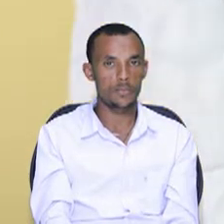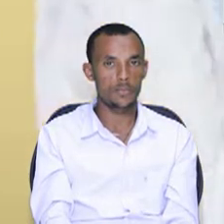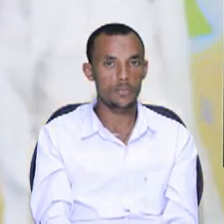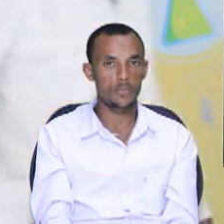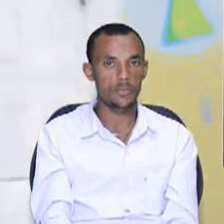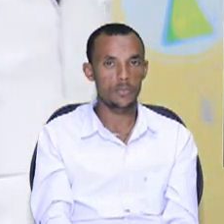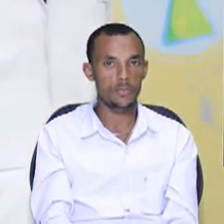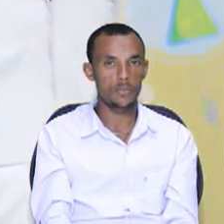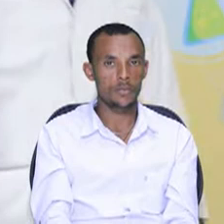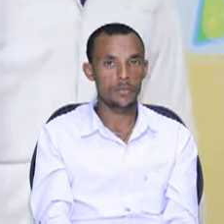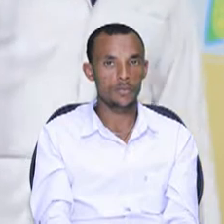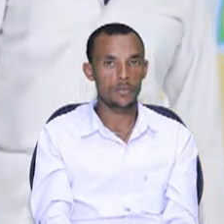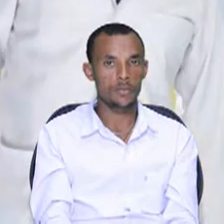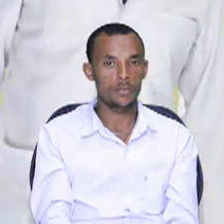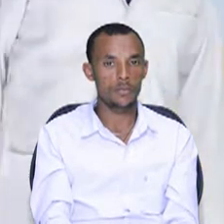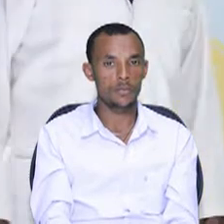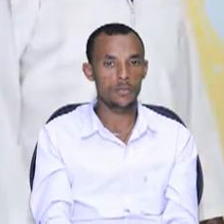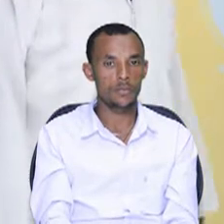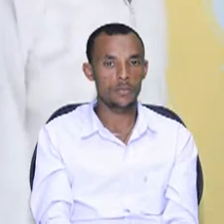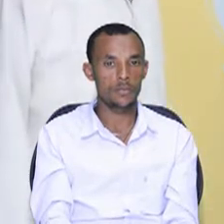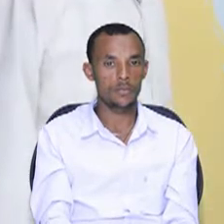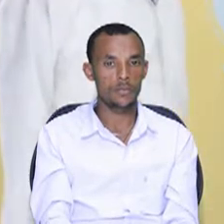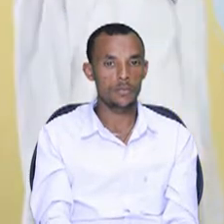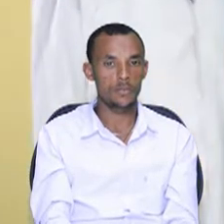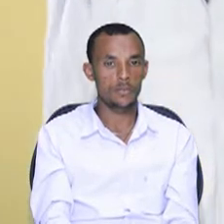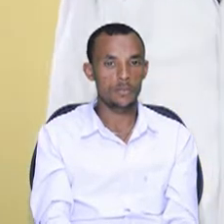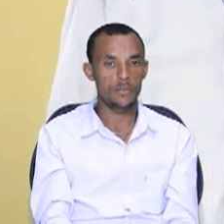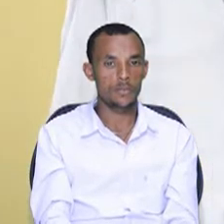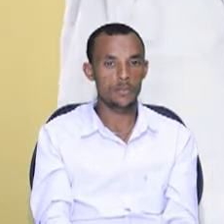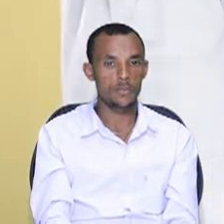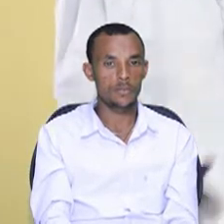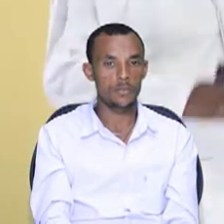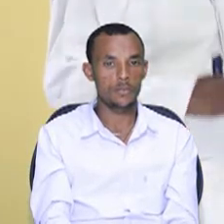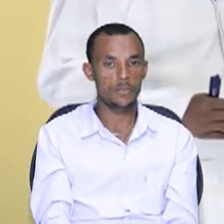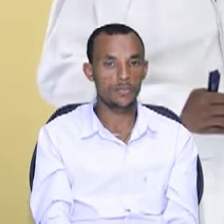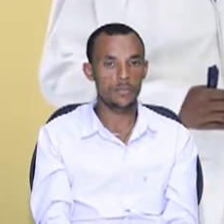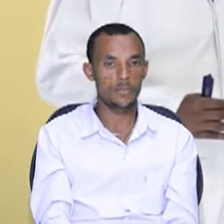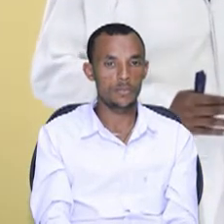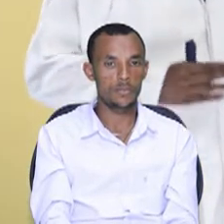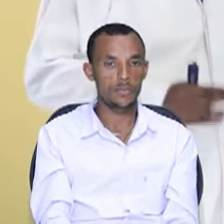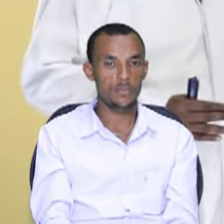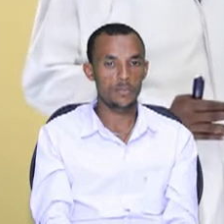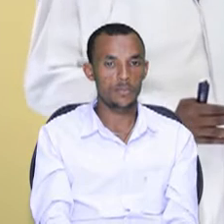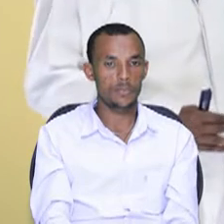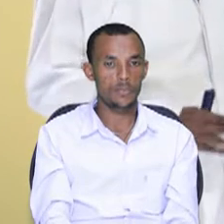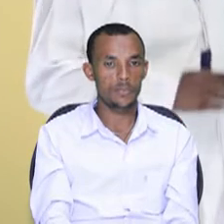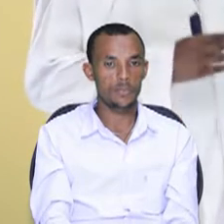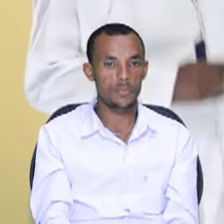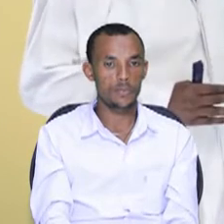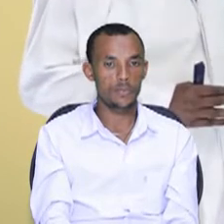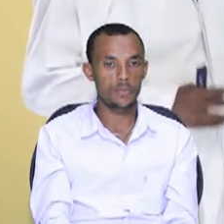A structure of modern periodic table. Modern periodic tables are classified